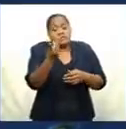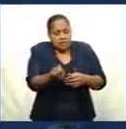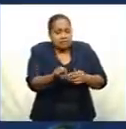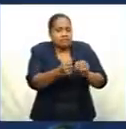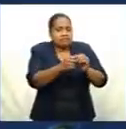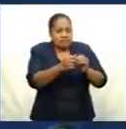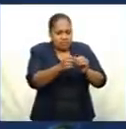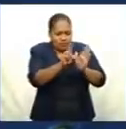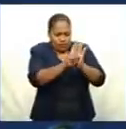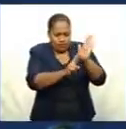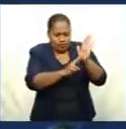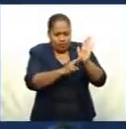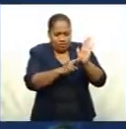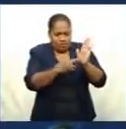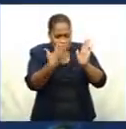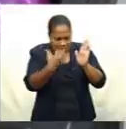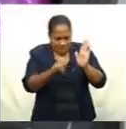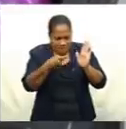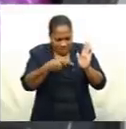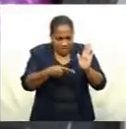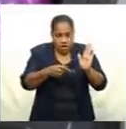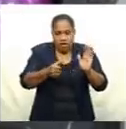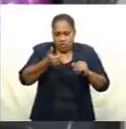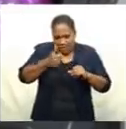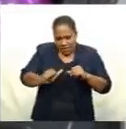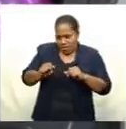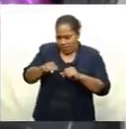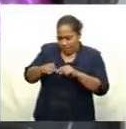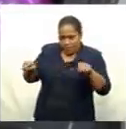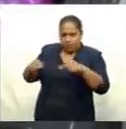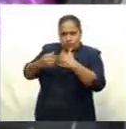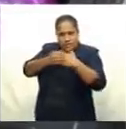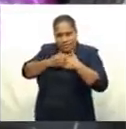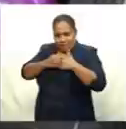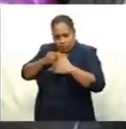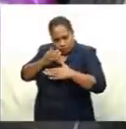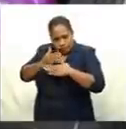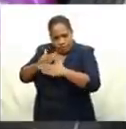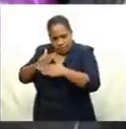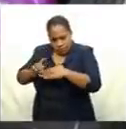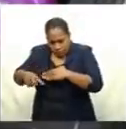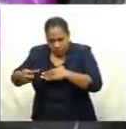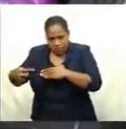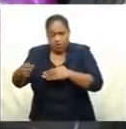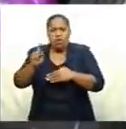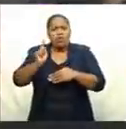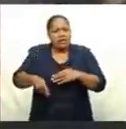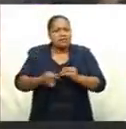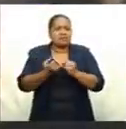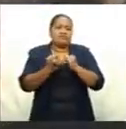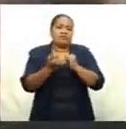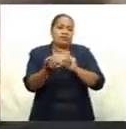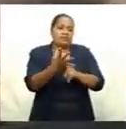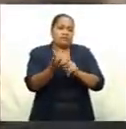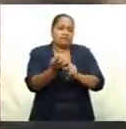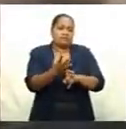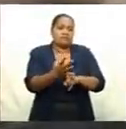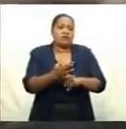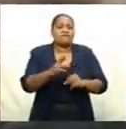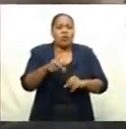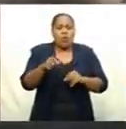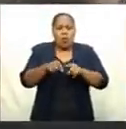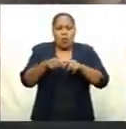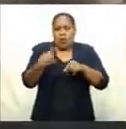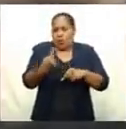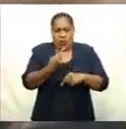can allow them to operate safely. Thus, it becomes very, very important for those hairdressers